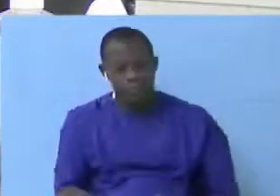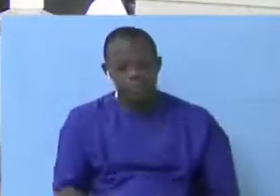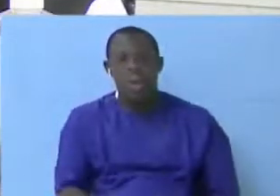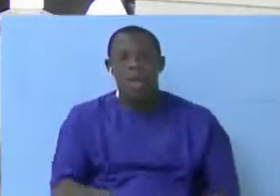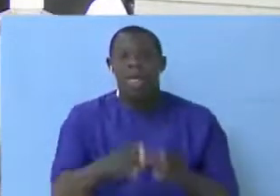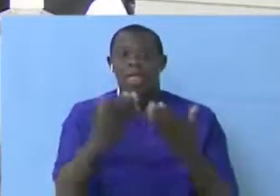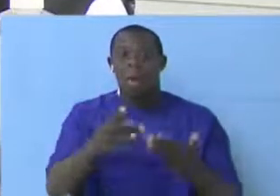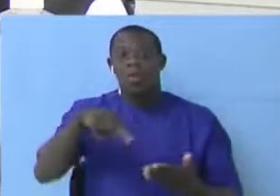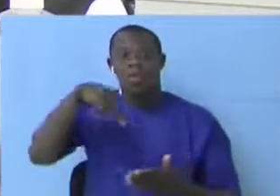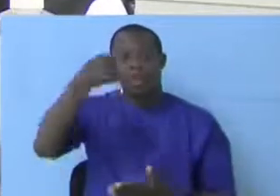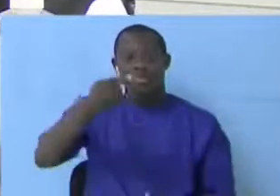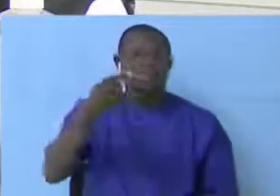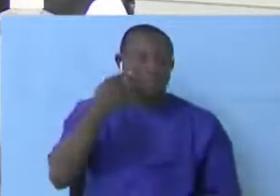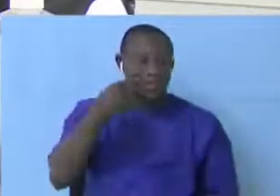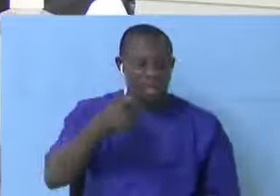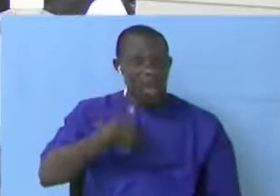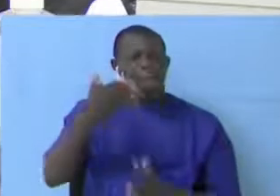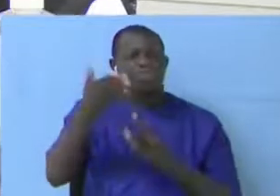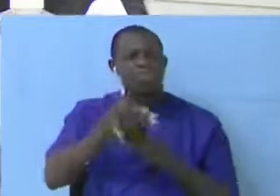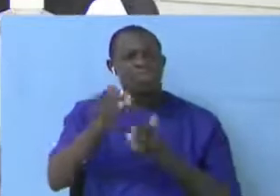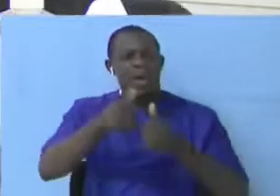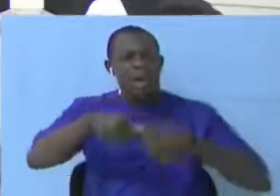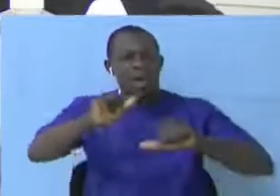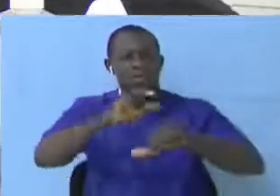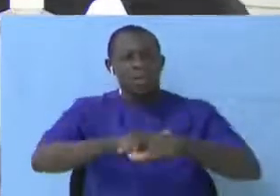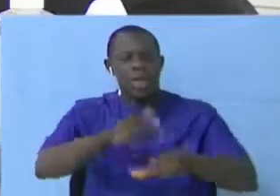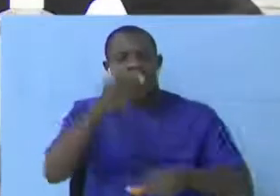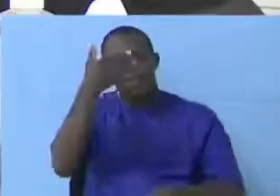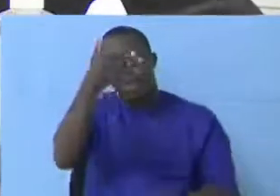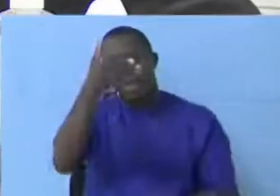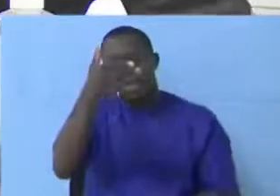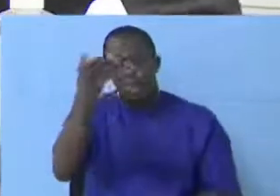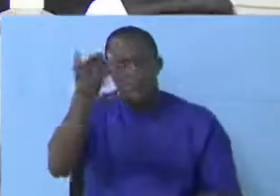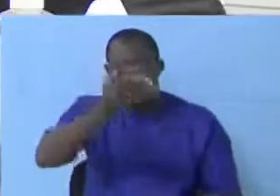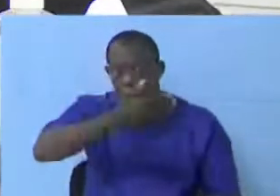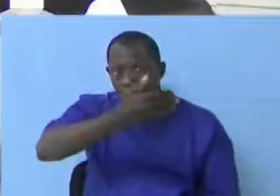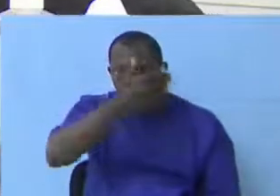The following day, I believe around 9 o'clock in the morning,